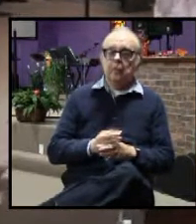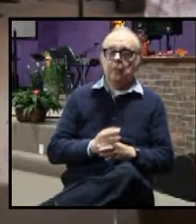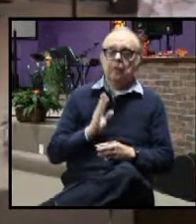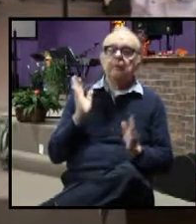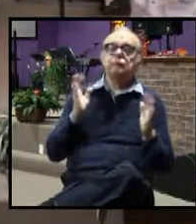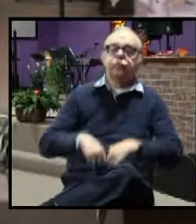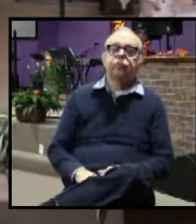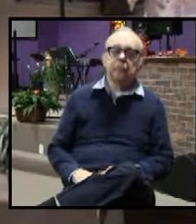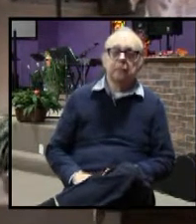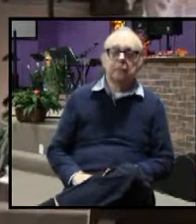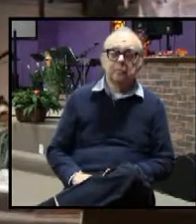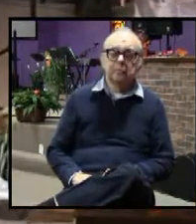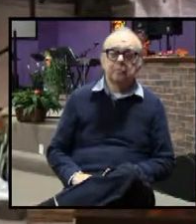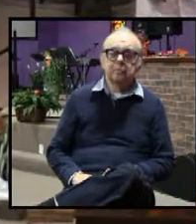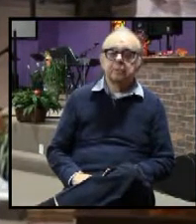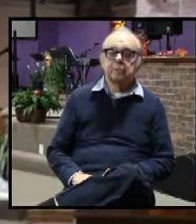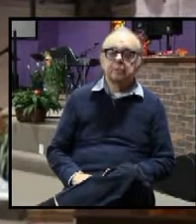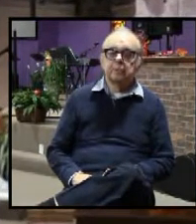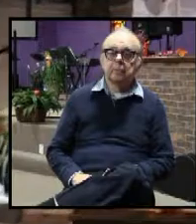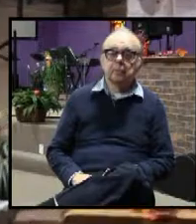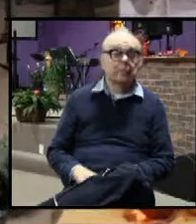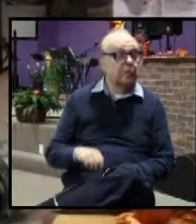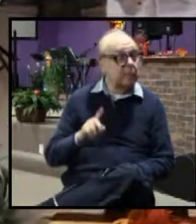would fall apart.